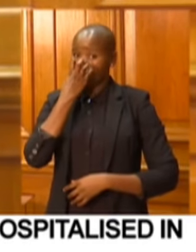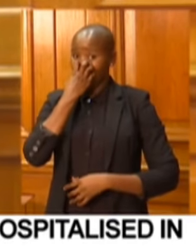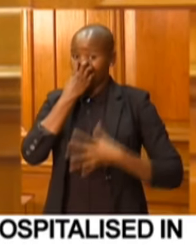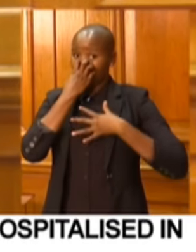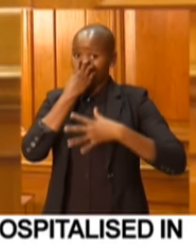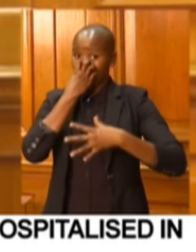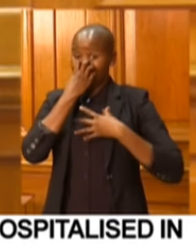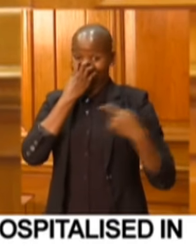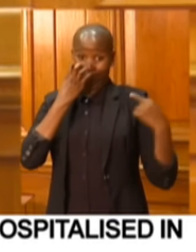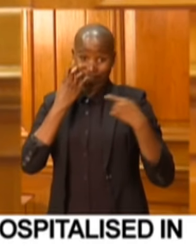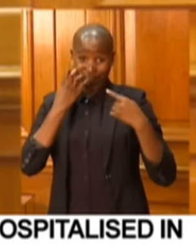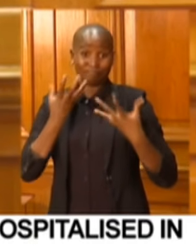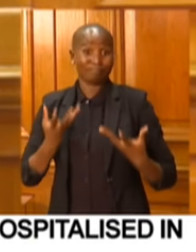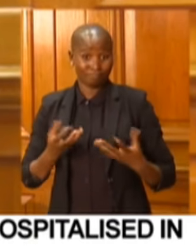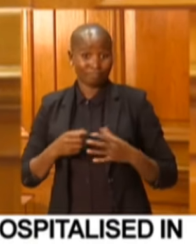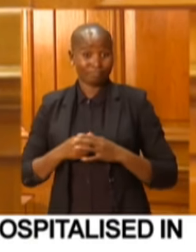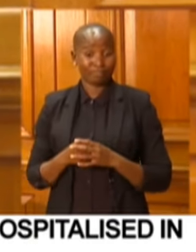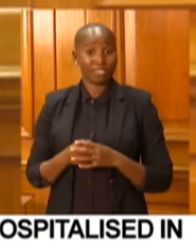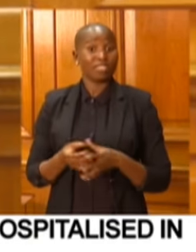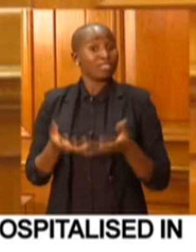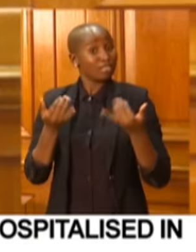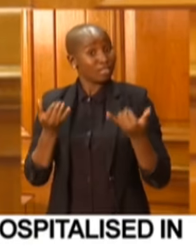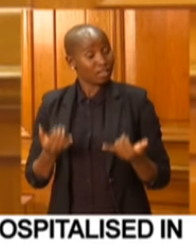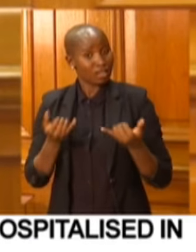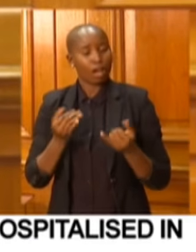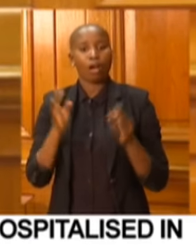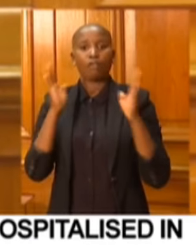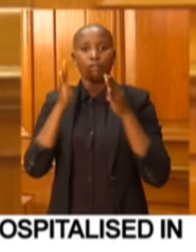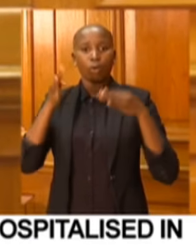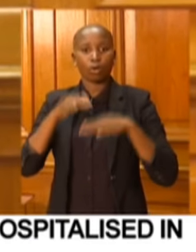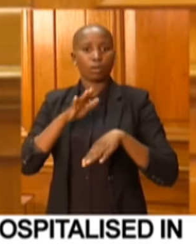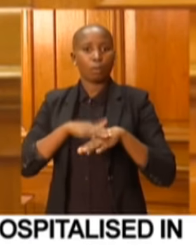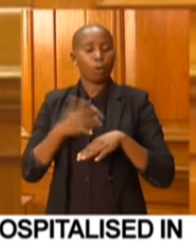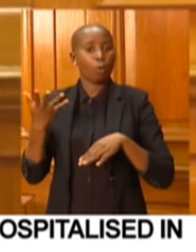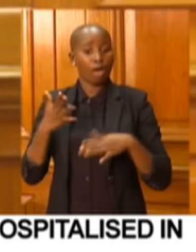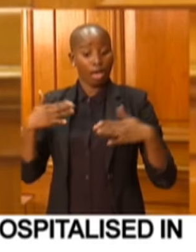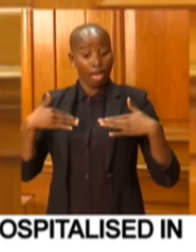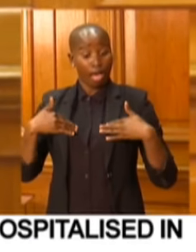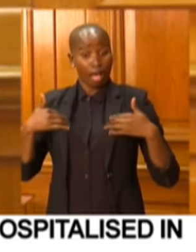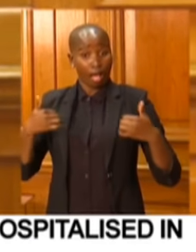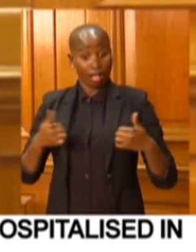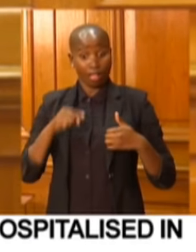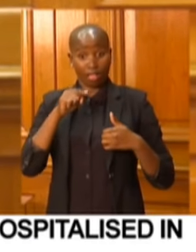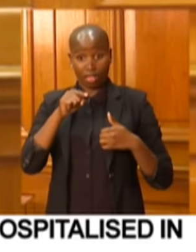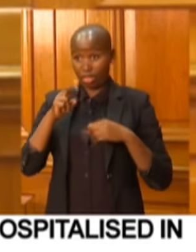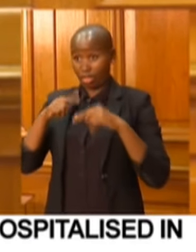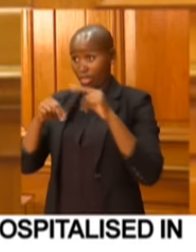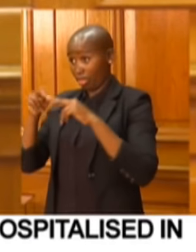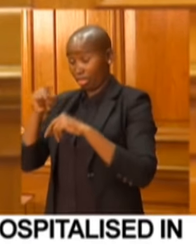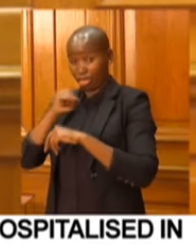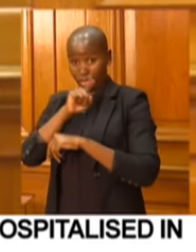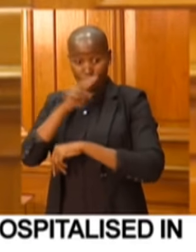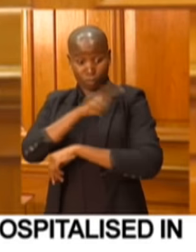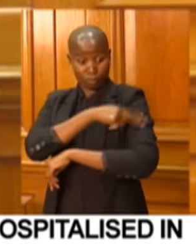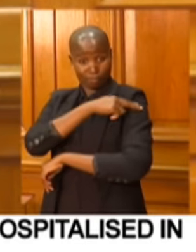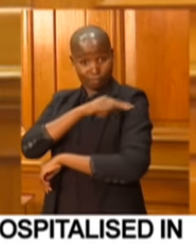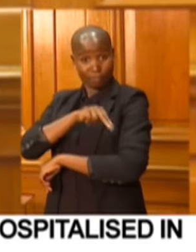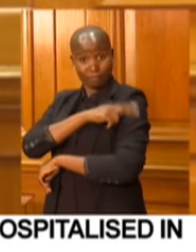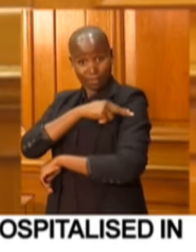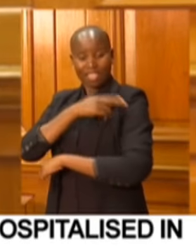Therefore, there is an intensive focus in our health facilities on increasing oxygen